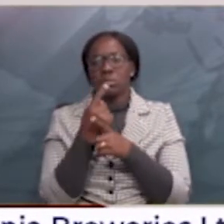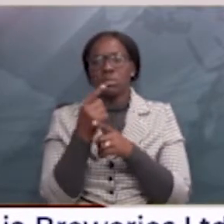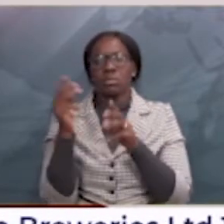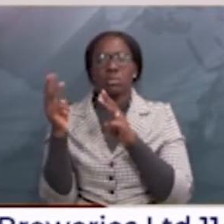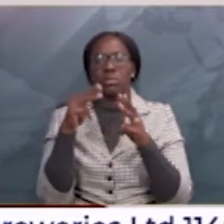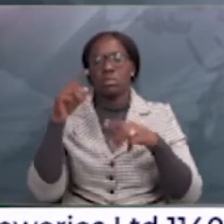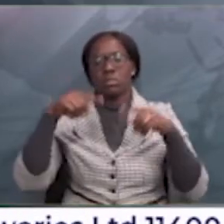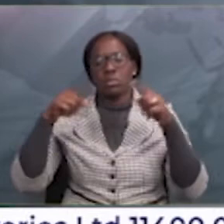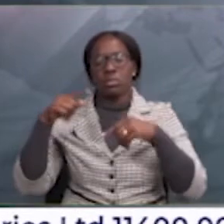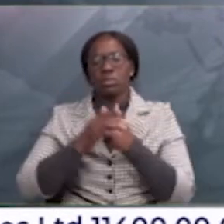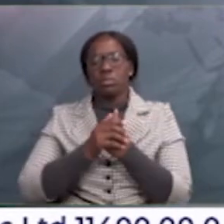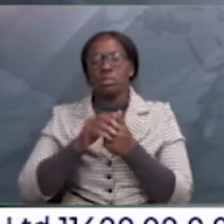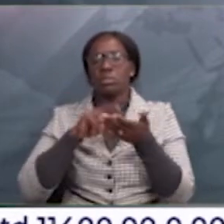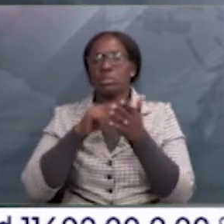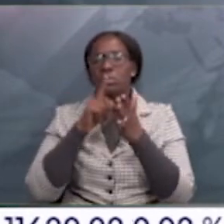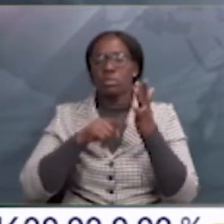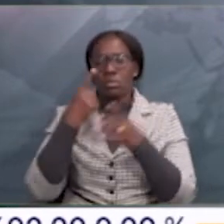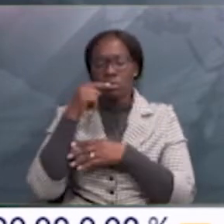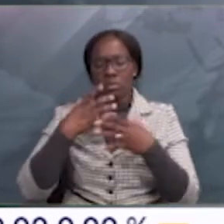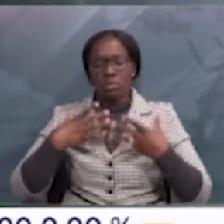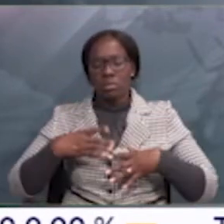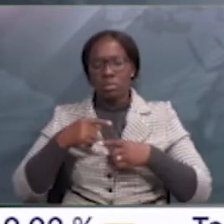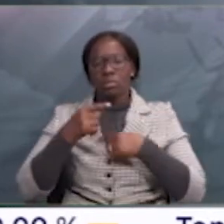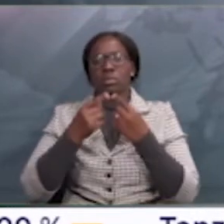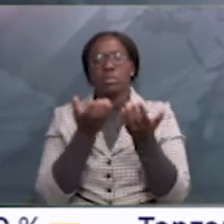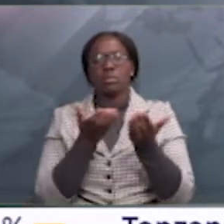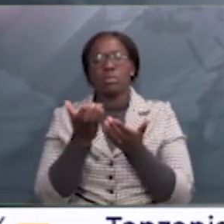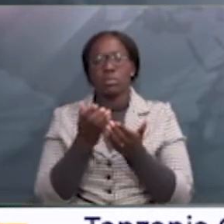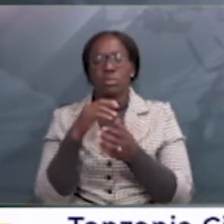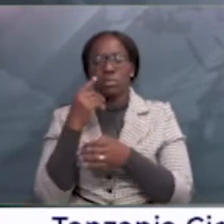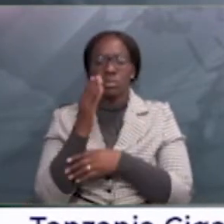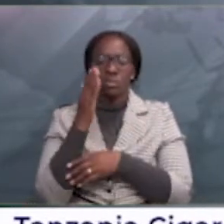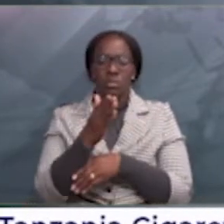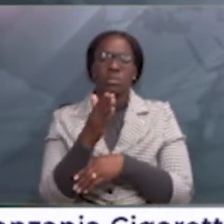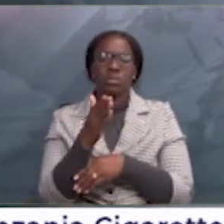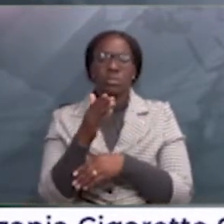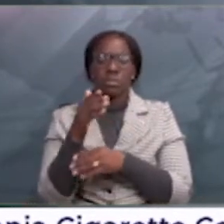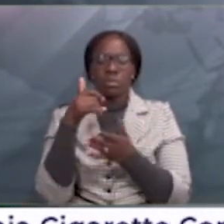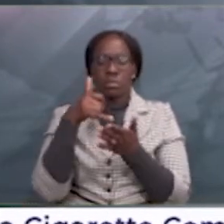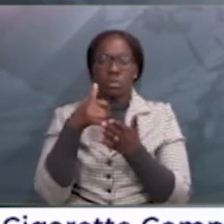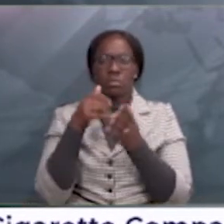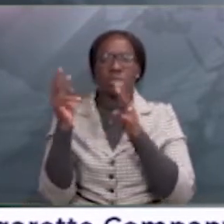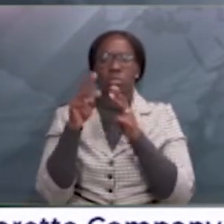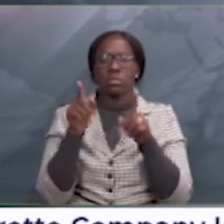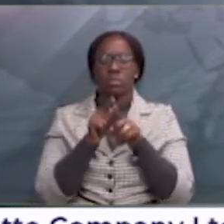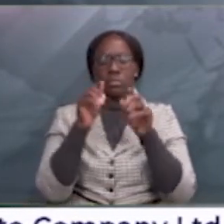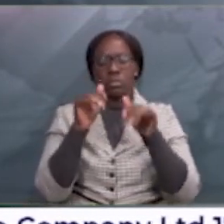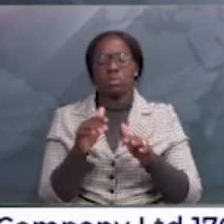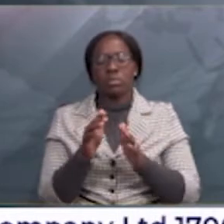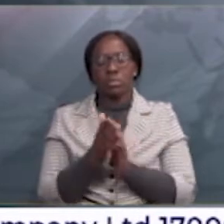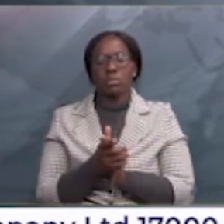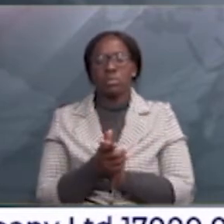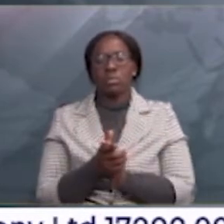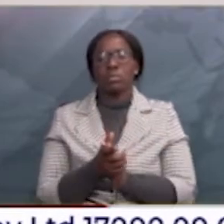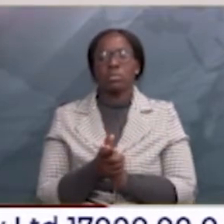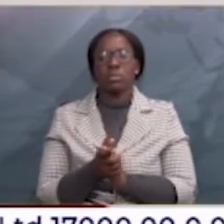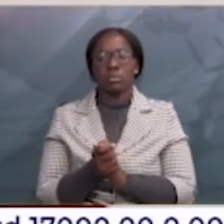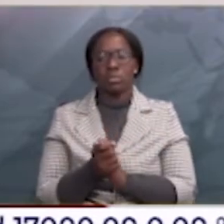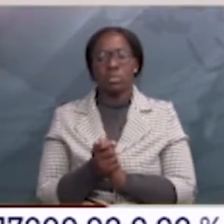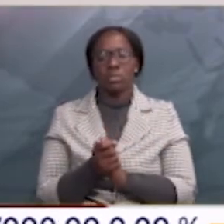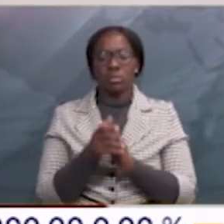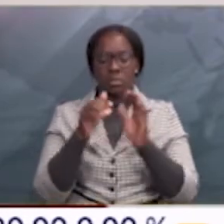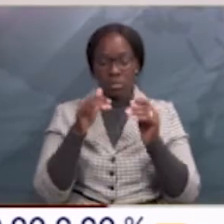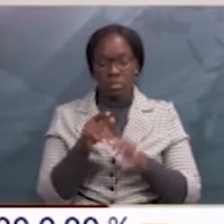And what does this mean for those in business, like directly involved with the weather, such as farmers? For